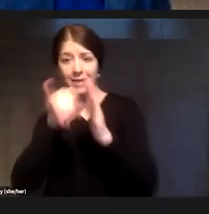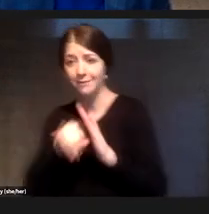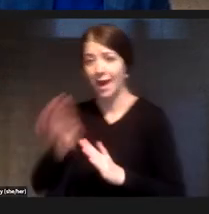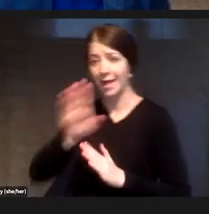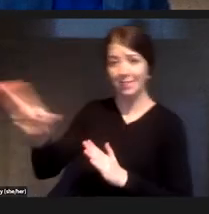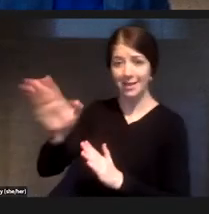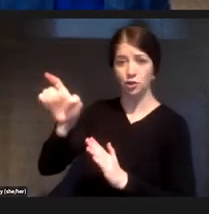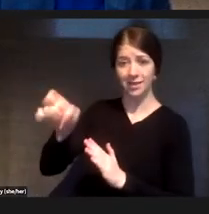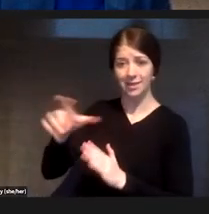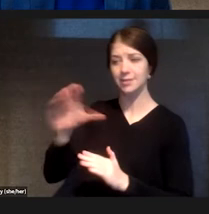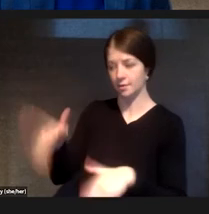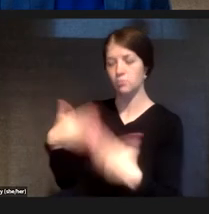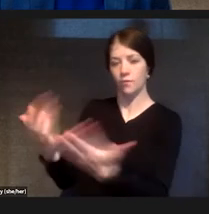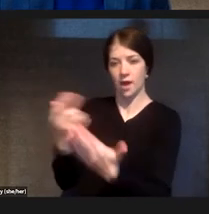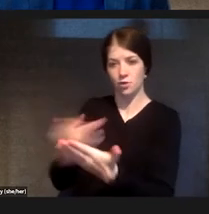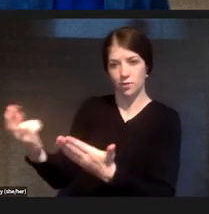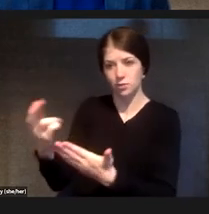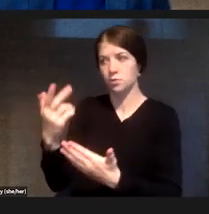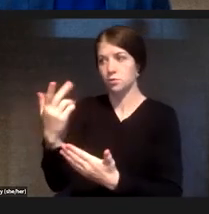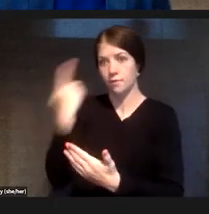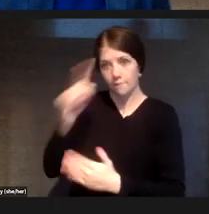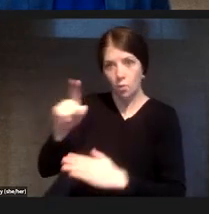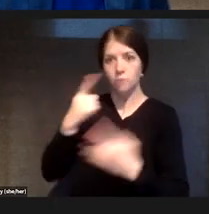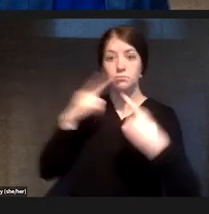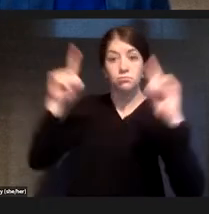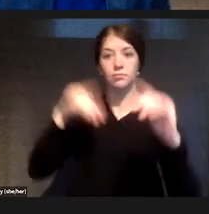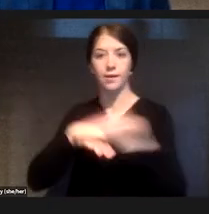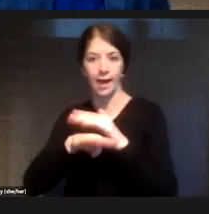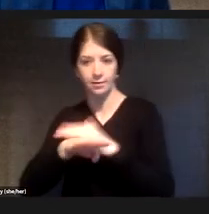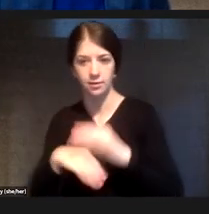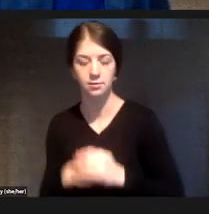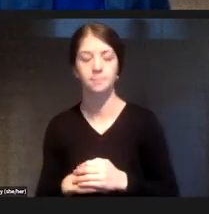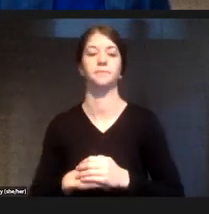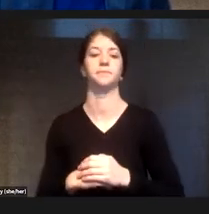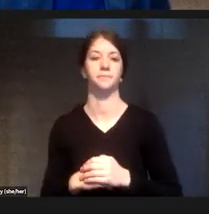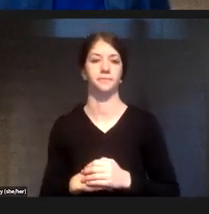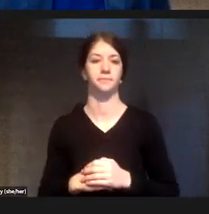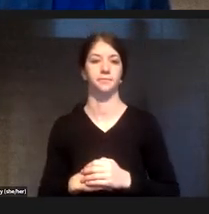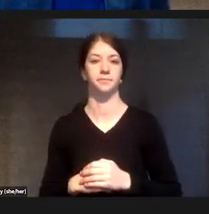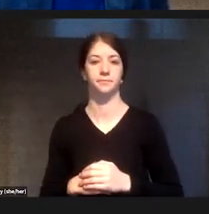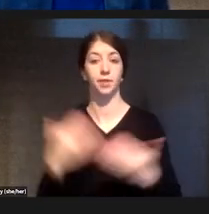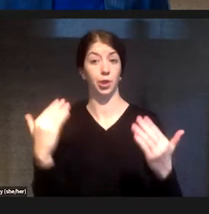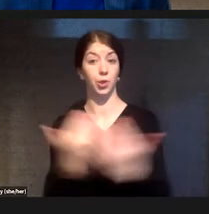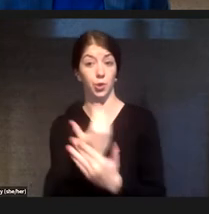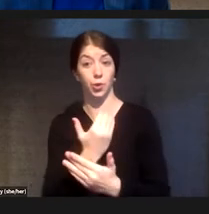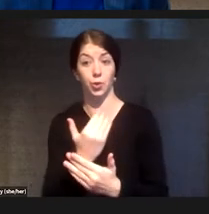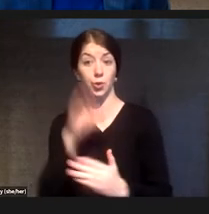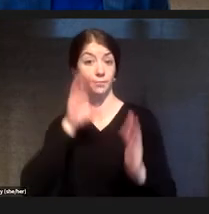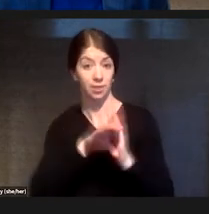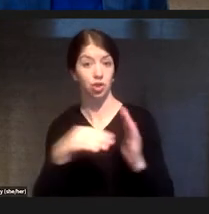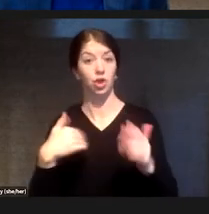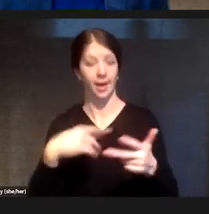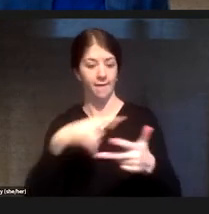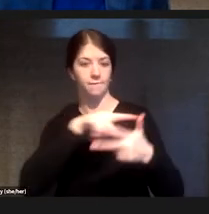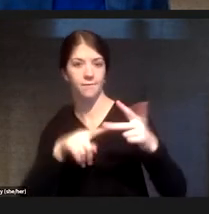they need to be successful and have access. So in this new image, we have individuals that have different skin